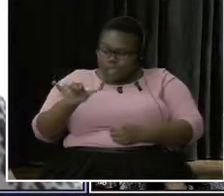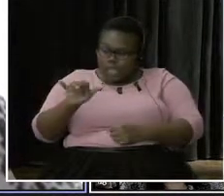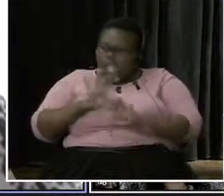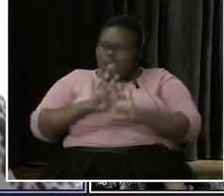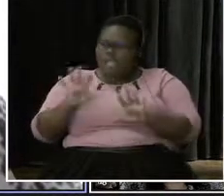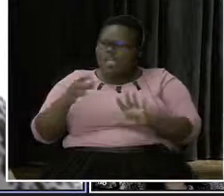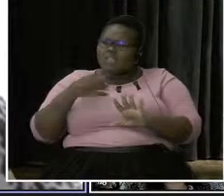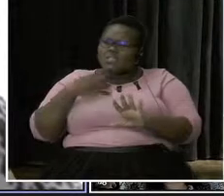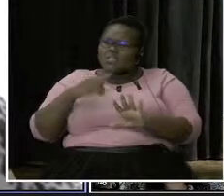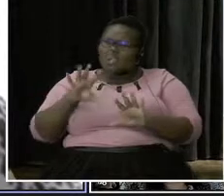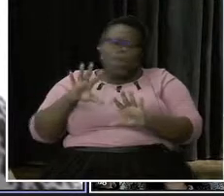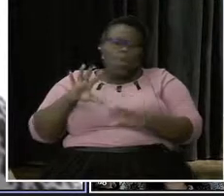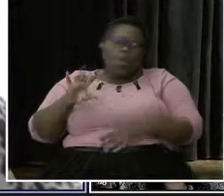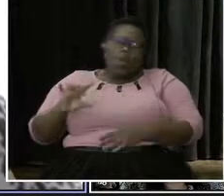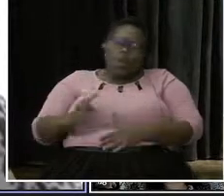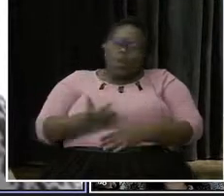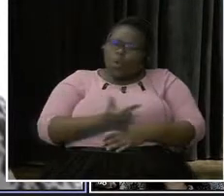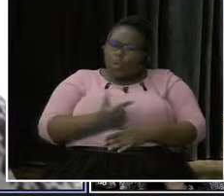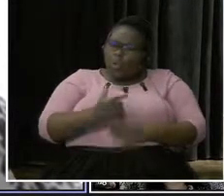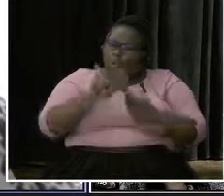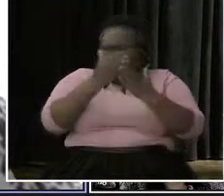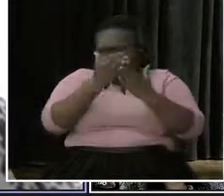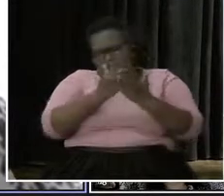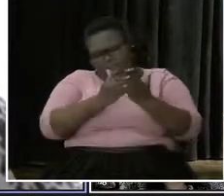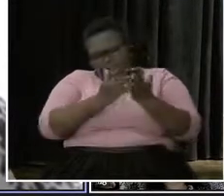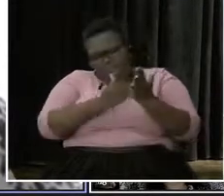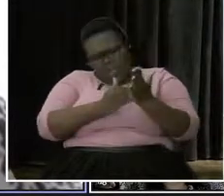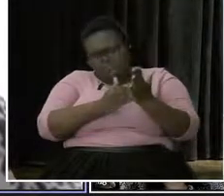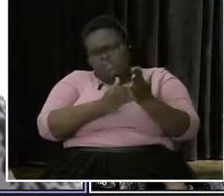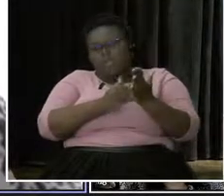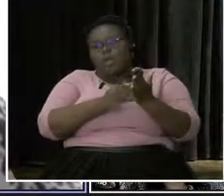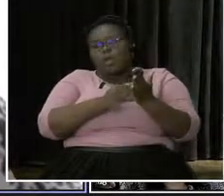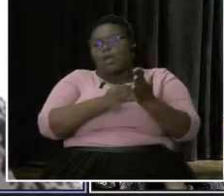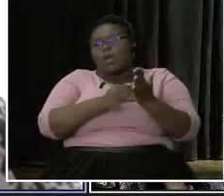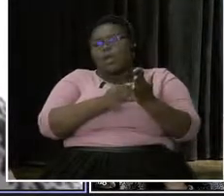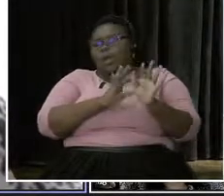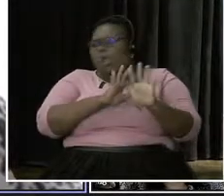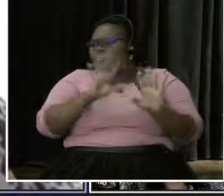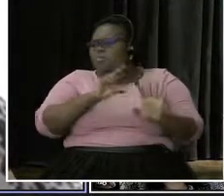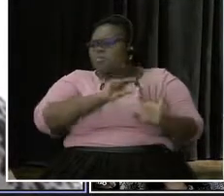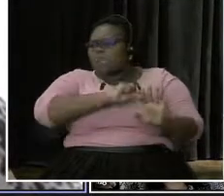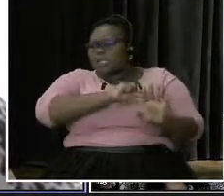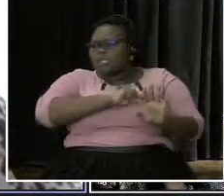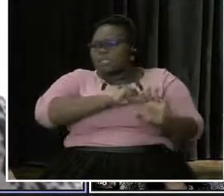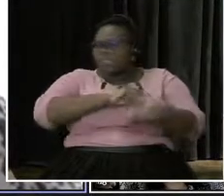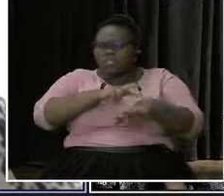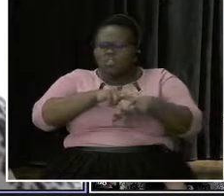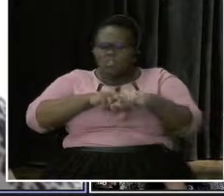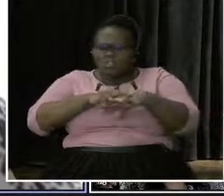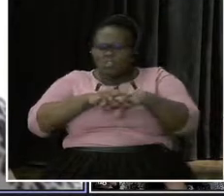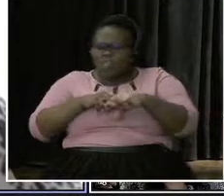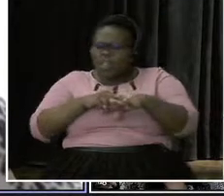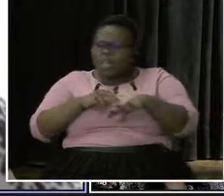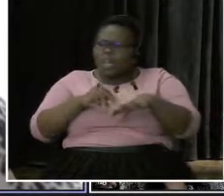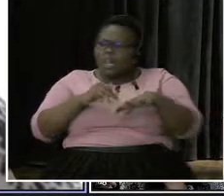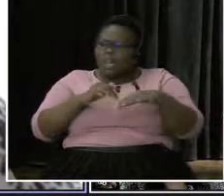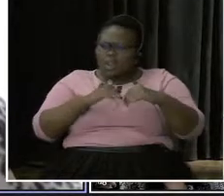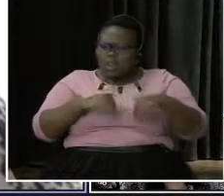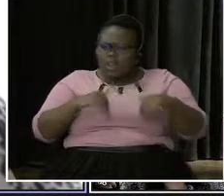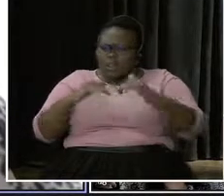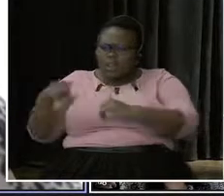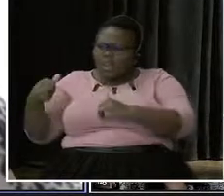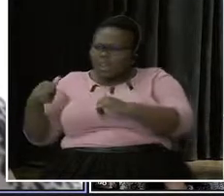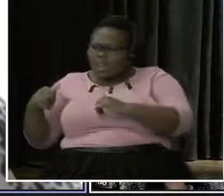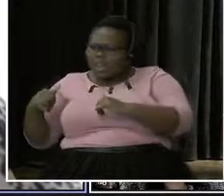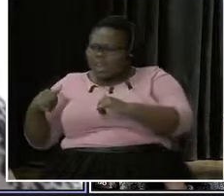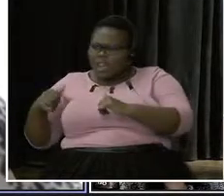Durban in order to make the point, and that does not make her guilty of racial profiling. I believe that's a violation of the